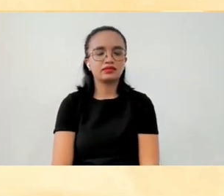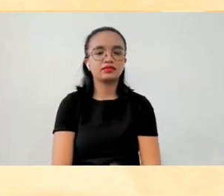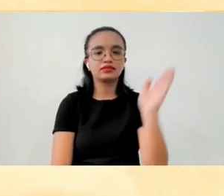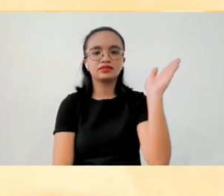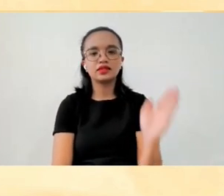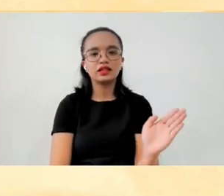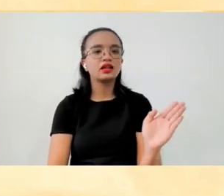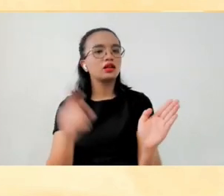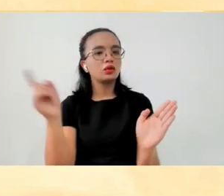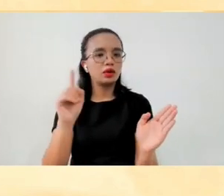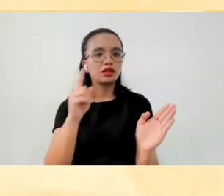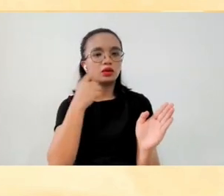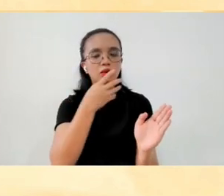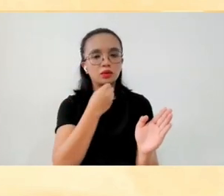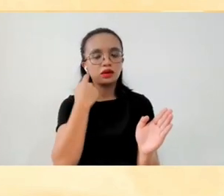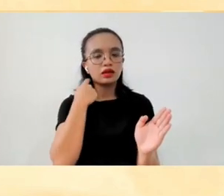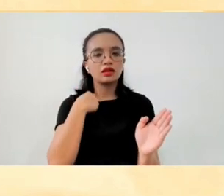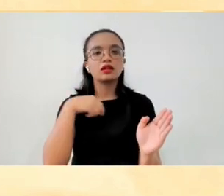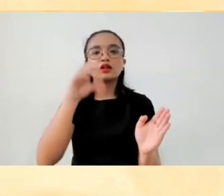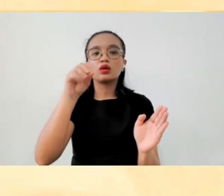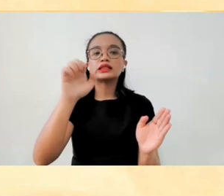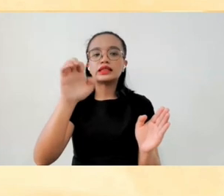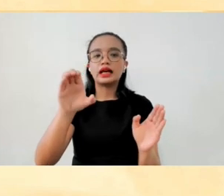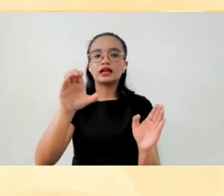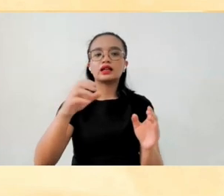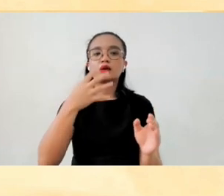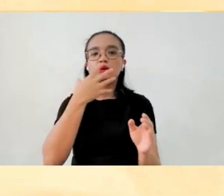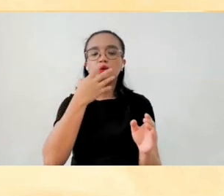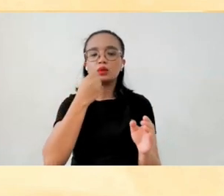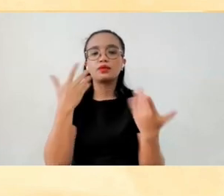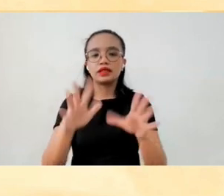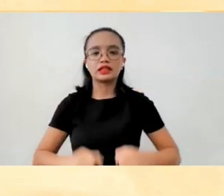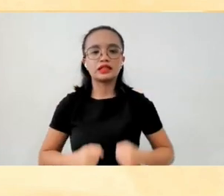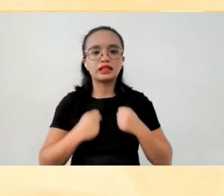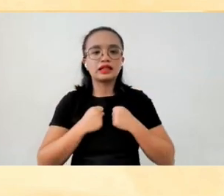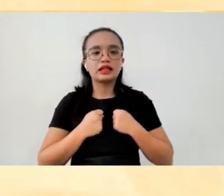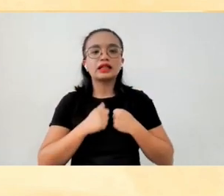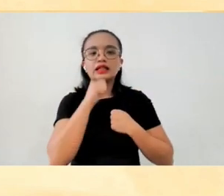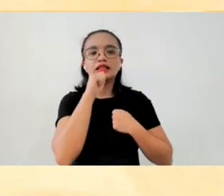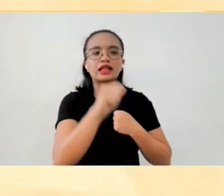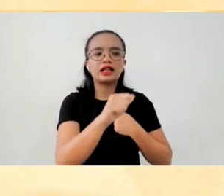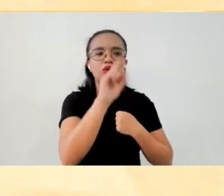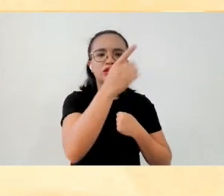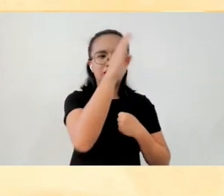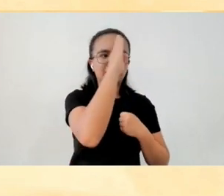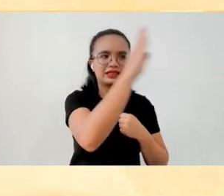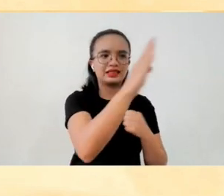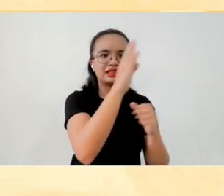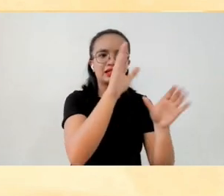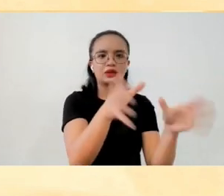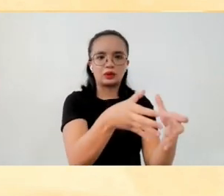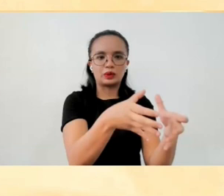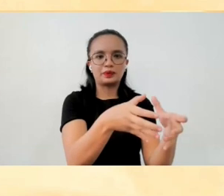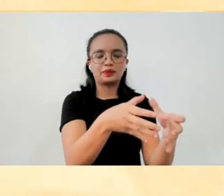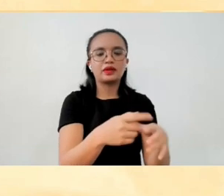the profile of an OSAIC survivor. It's not a homogeneous group. This was actually the result